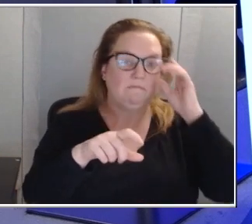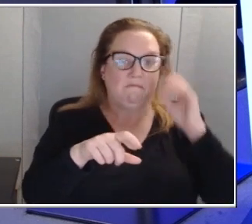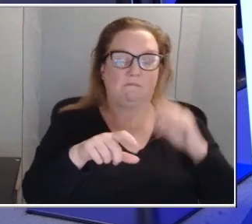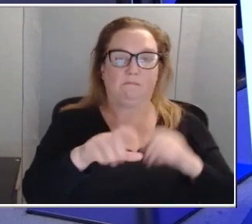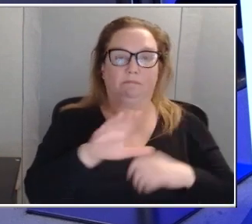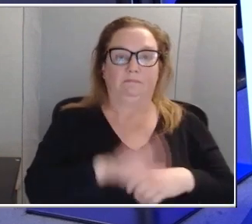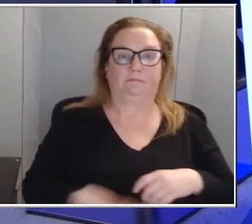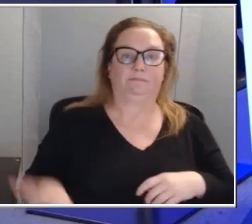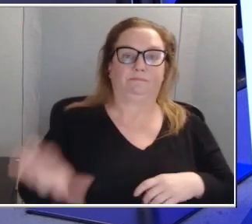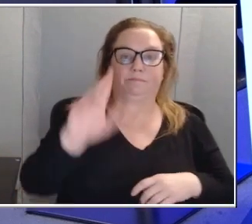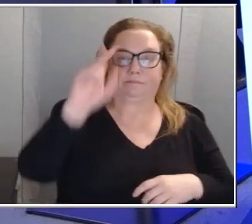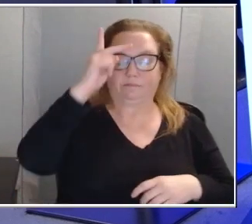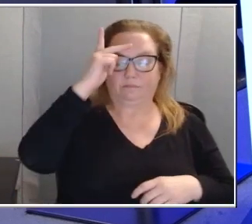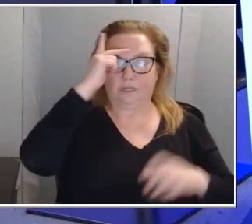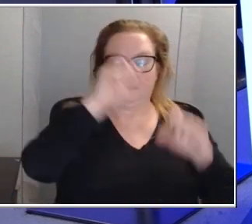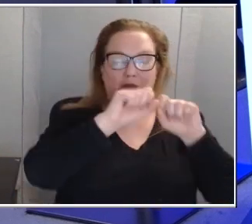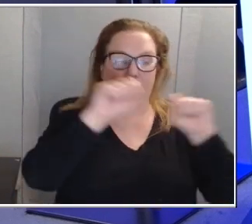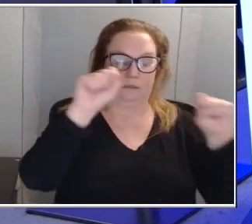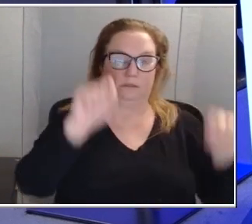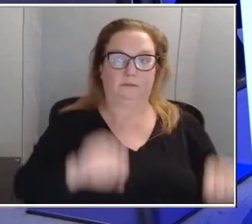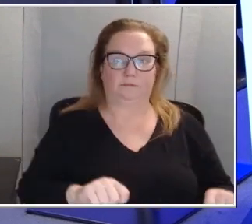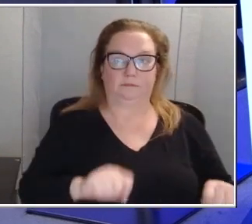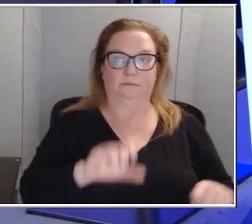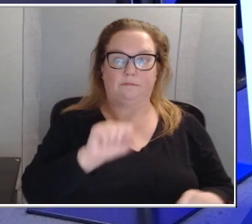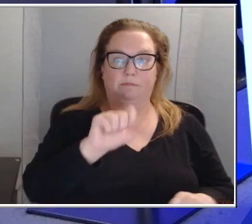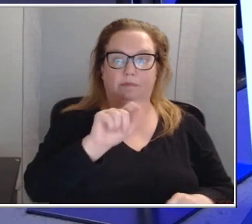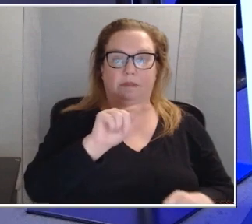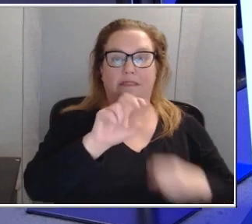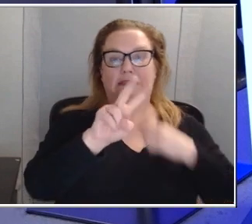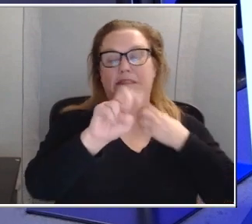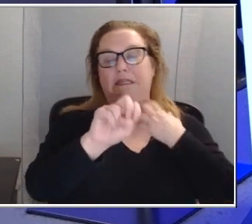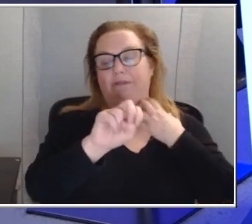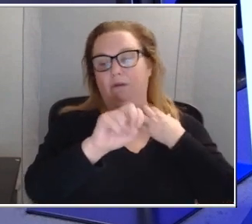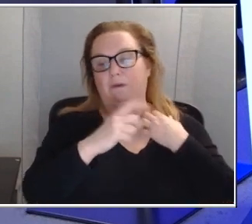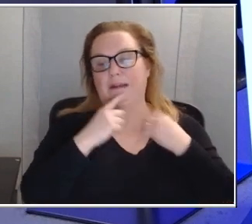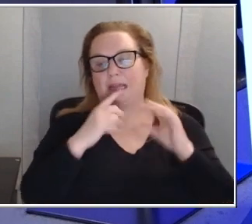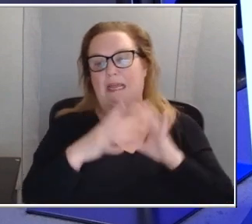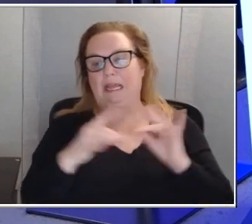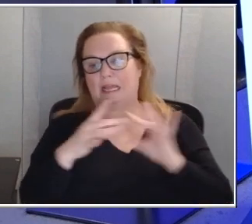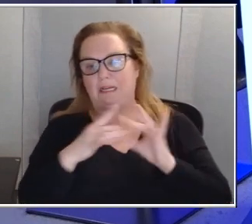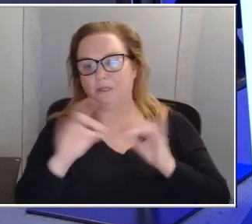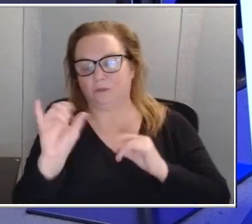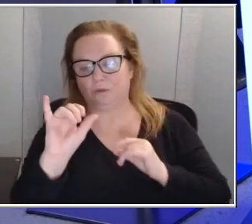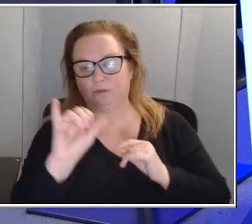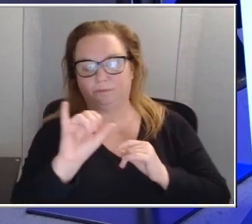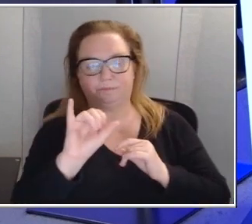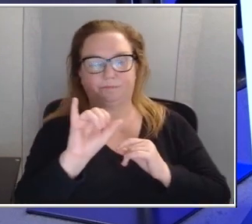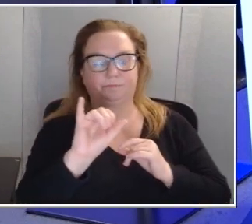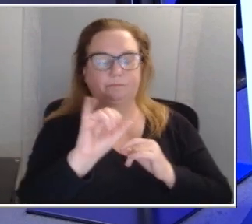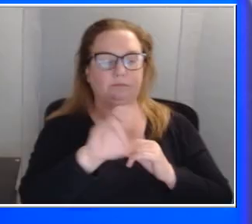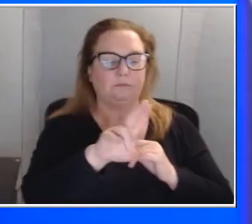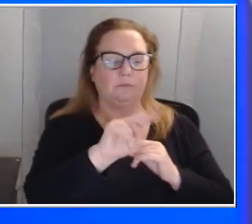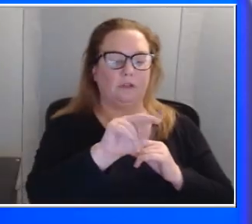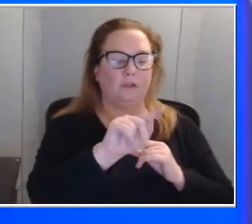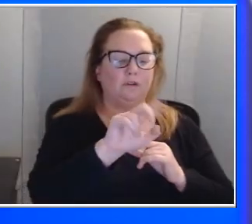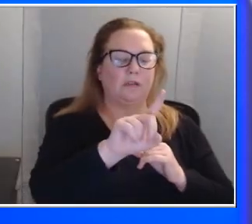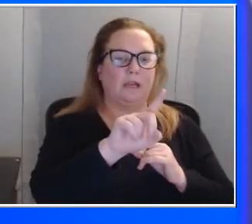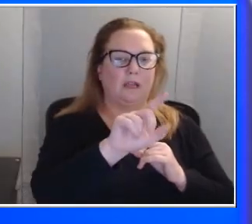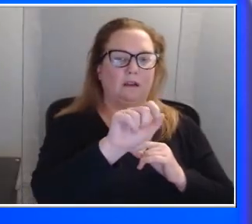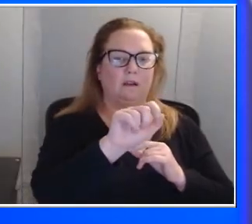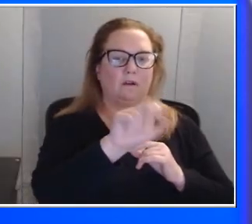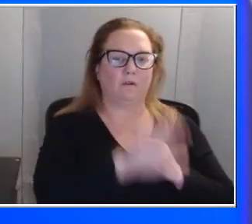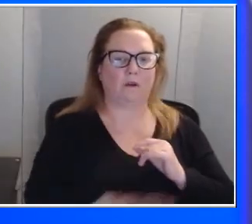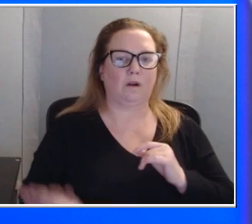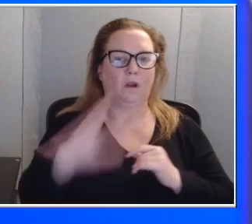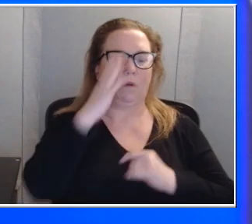political spectrum on both sides of the aisle. And Steve, if I may, I think one of the things we can unite around is why do people get vaccinated and why do